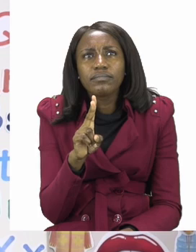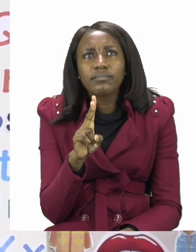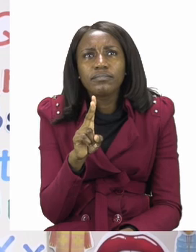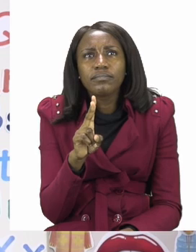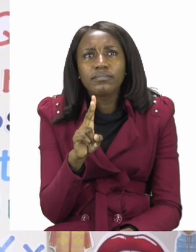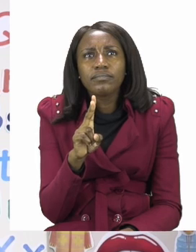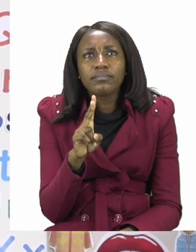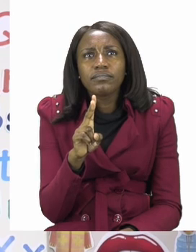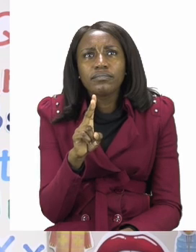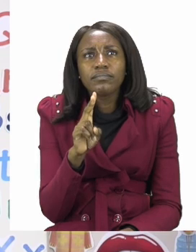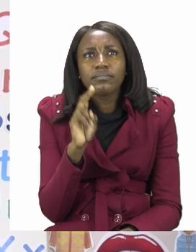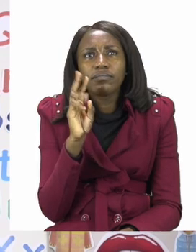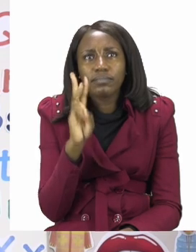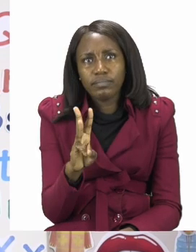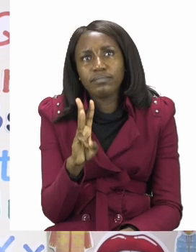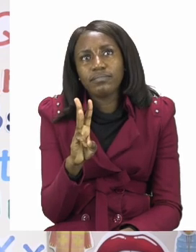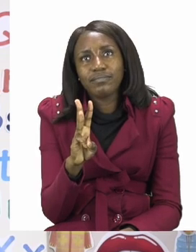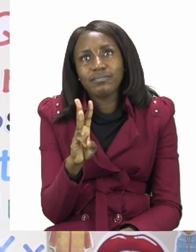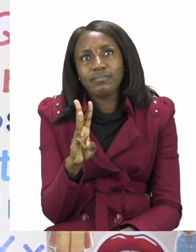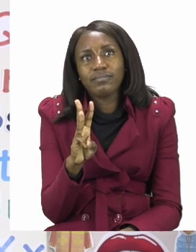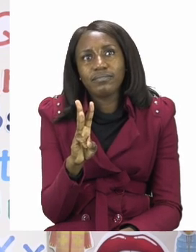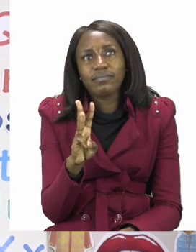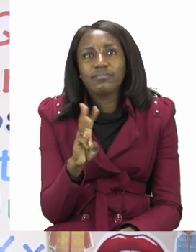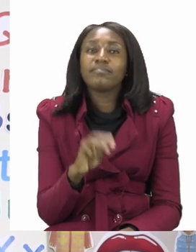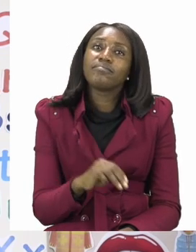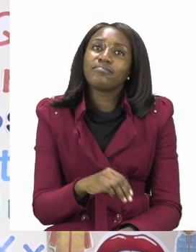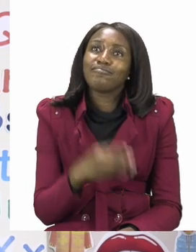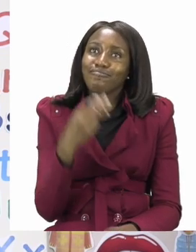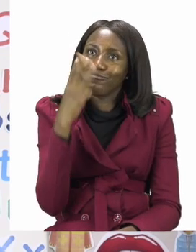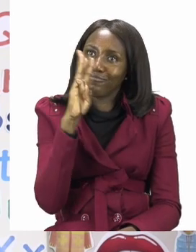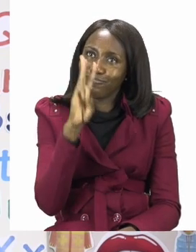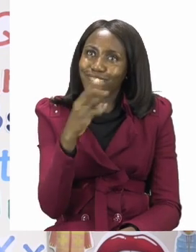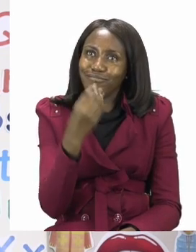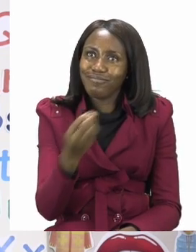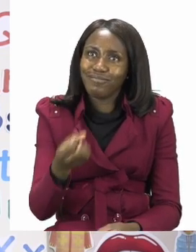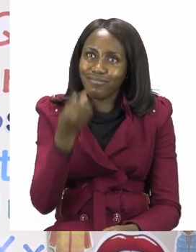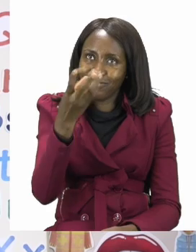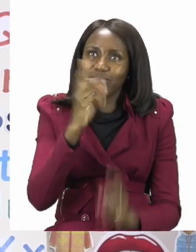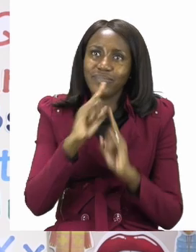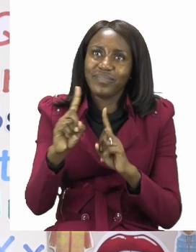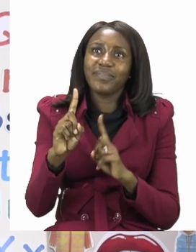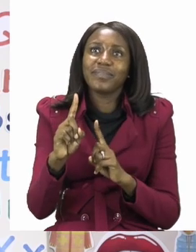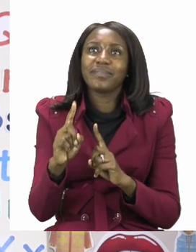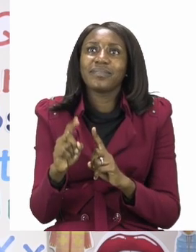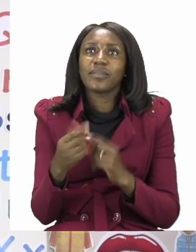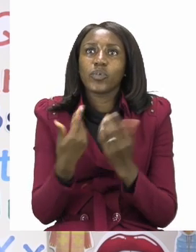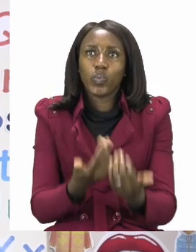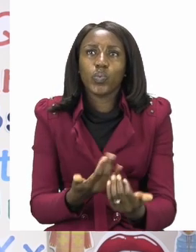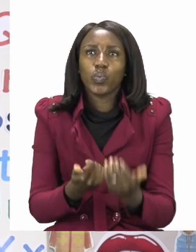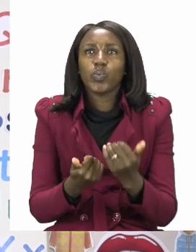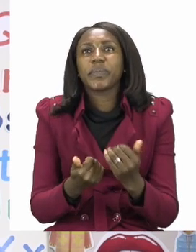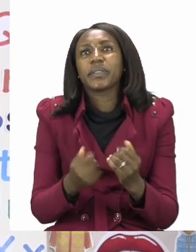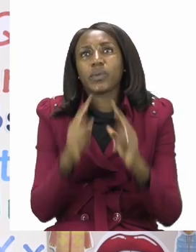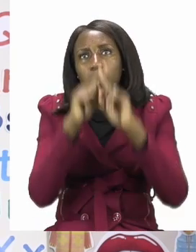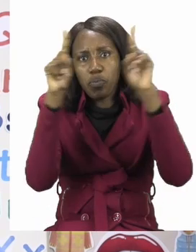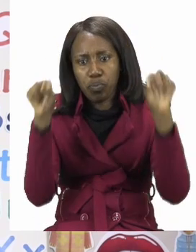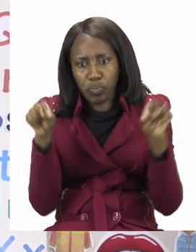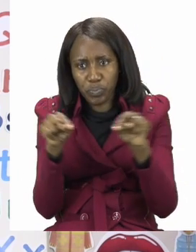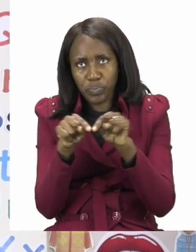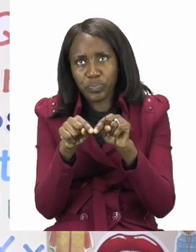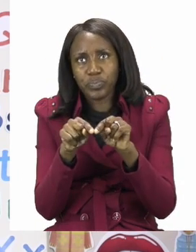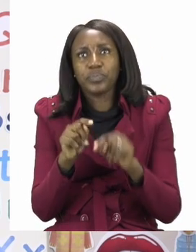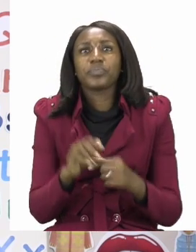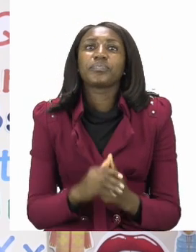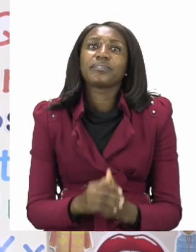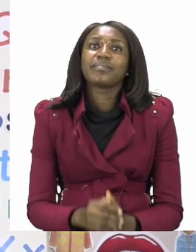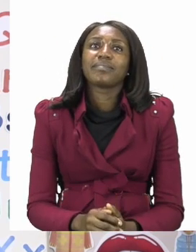2, 3. 3 children brought yield signs. So go ahead and